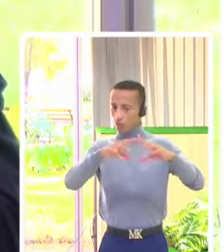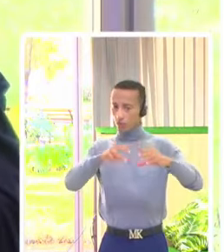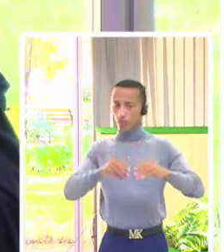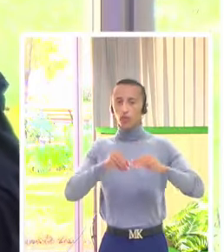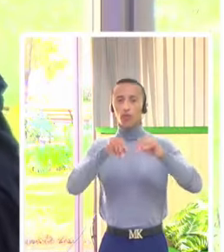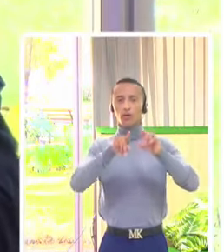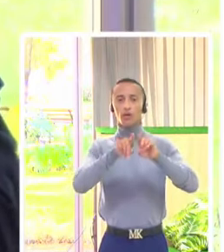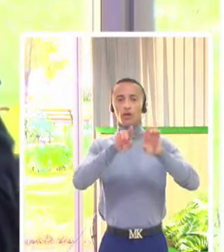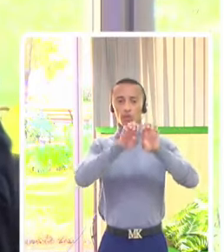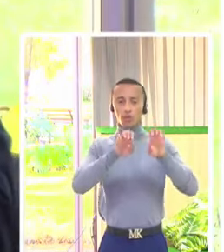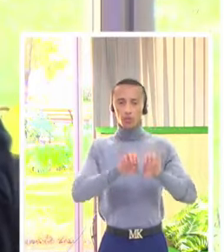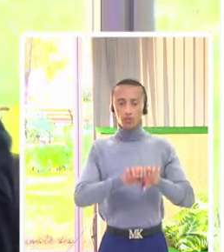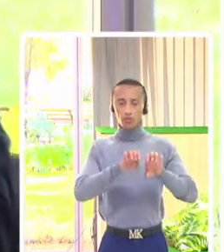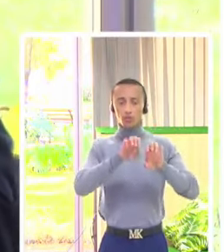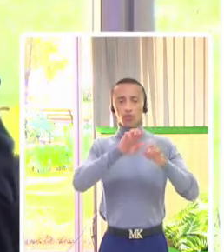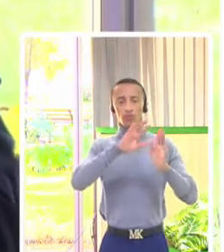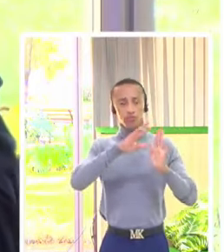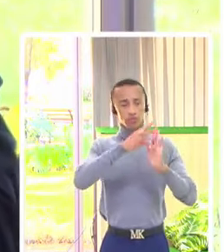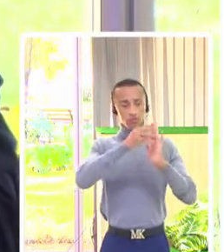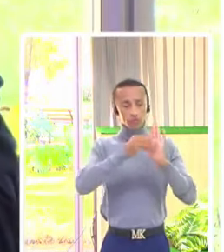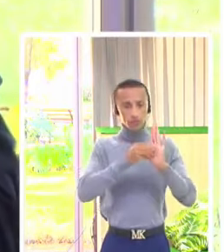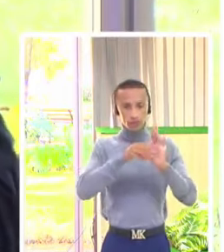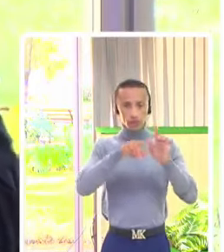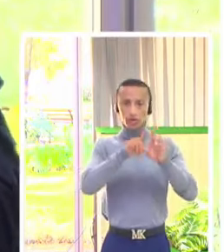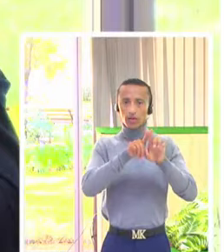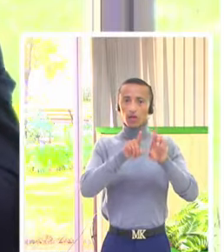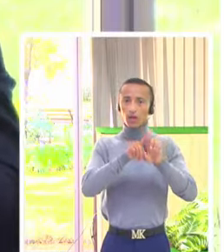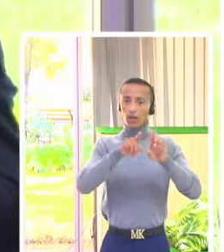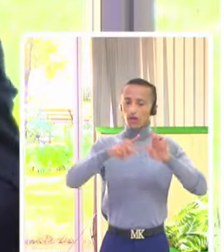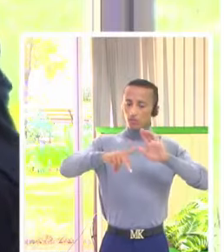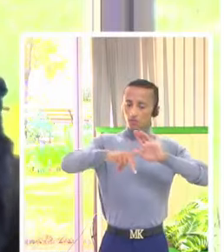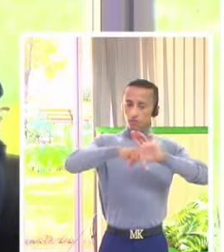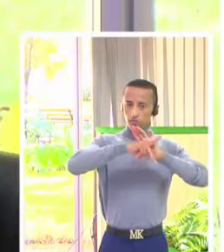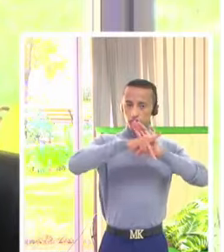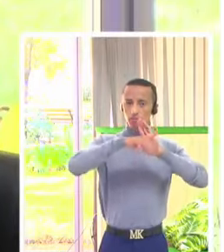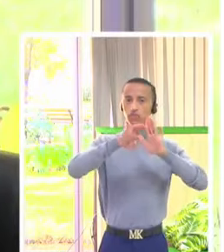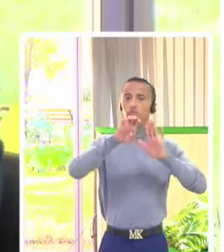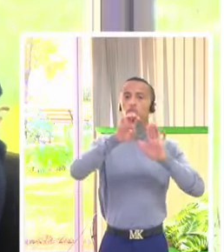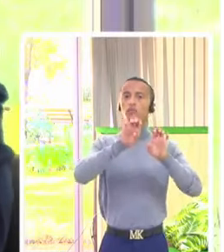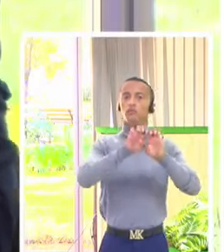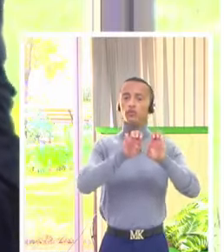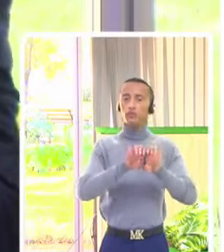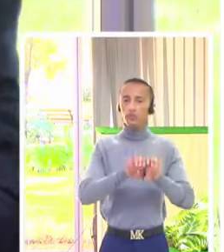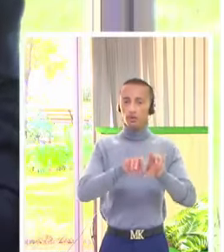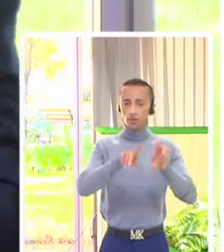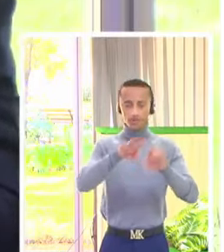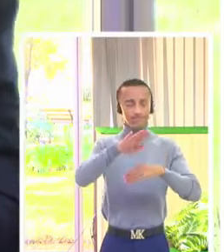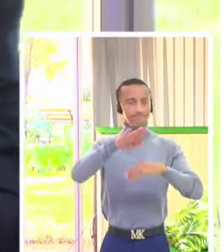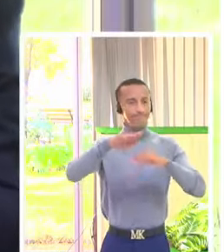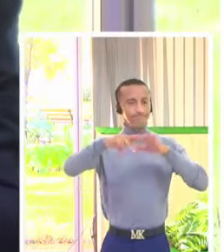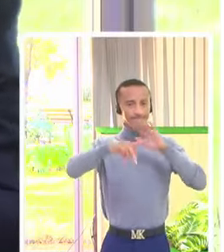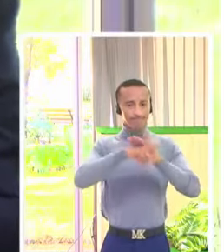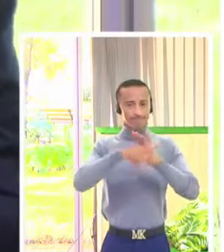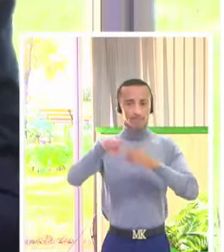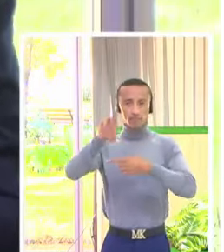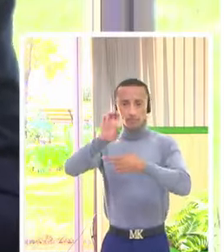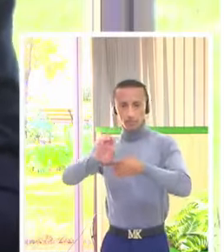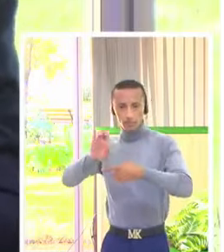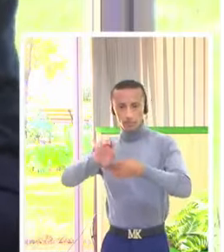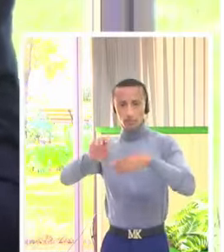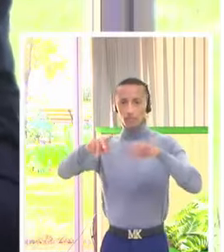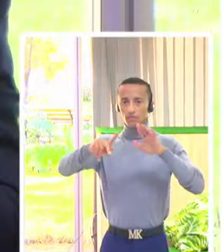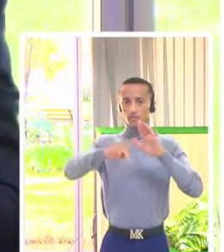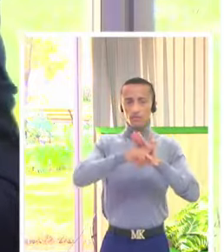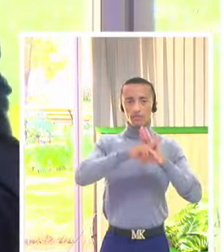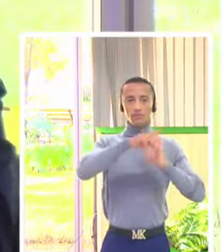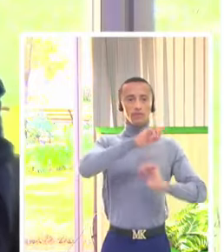implementation is actually done by the state government. So every state was brought on board and